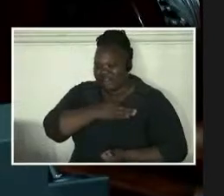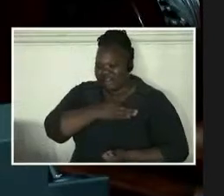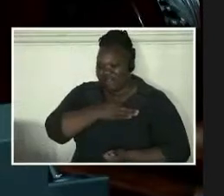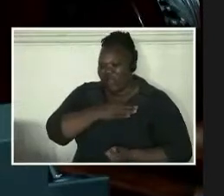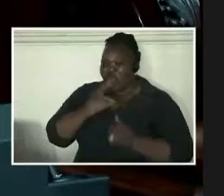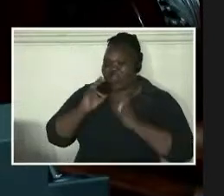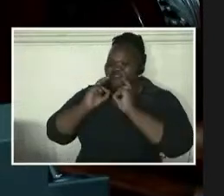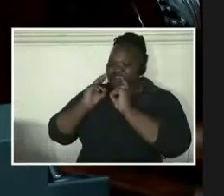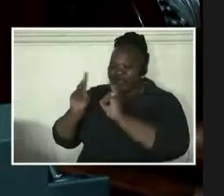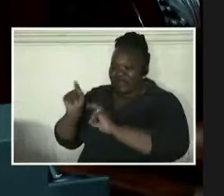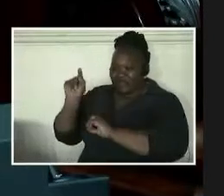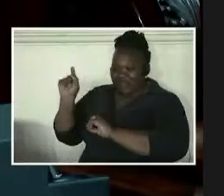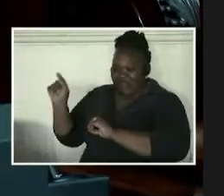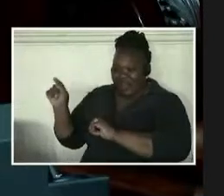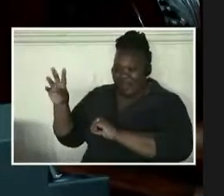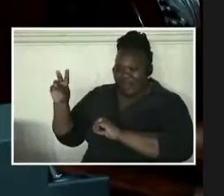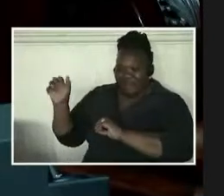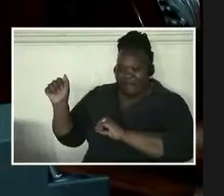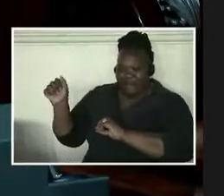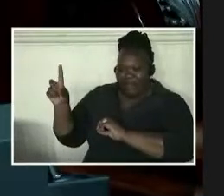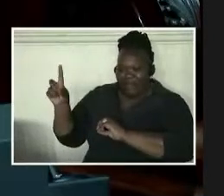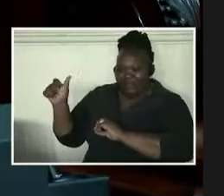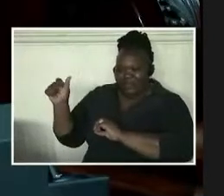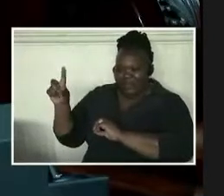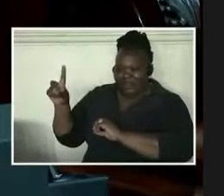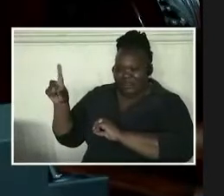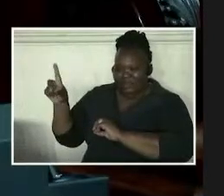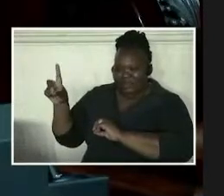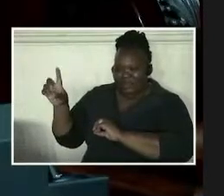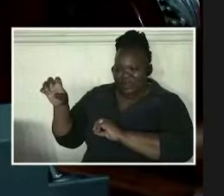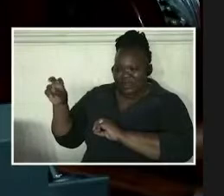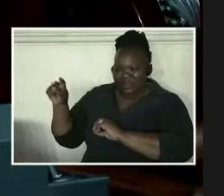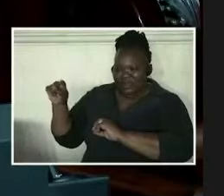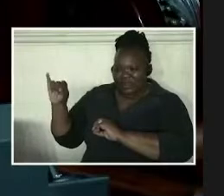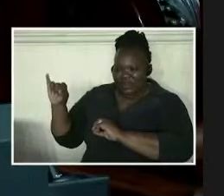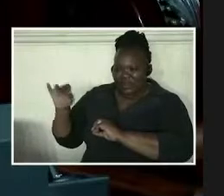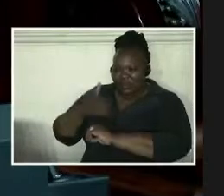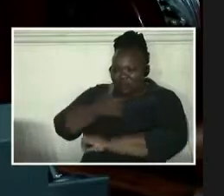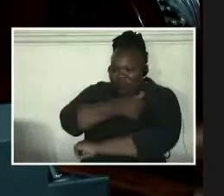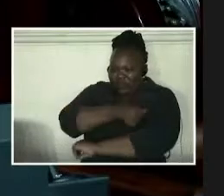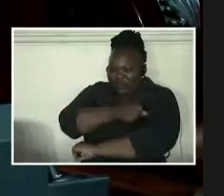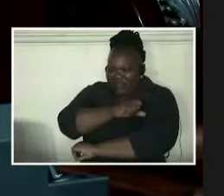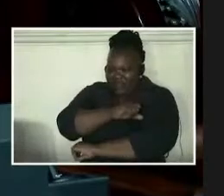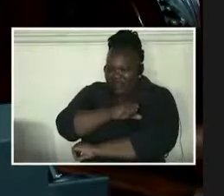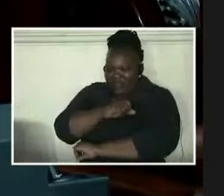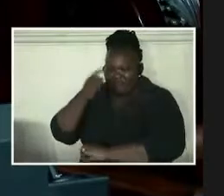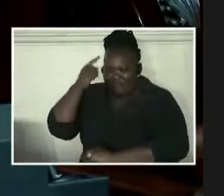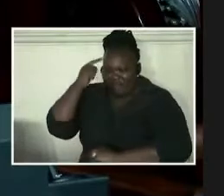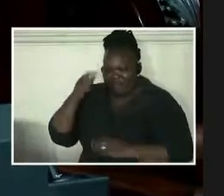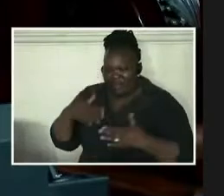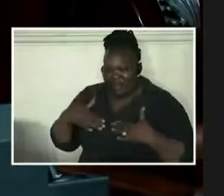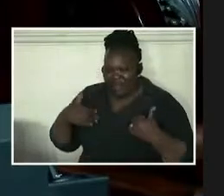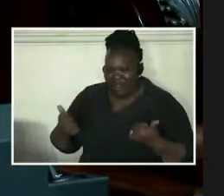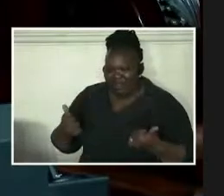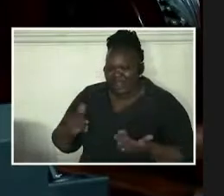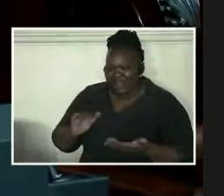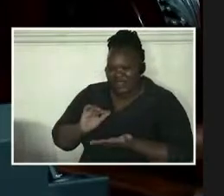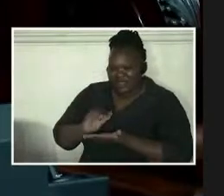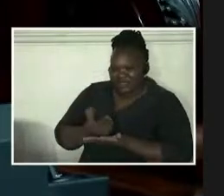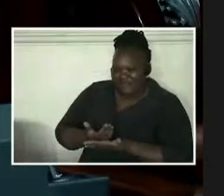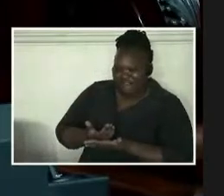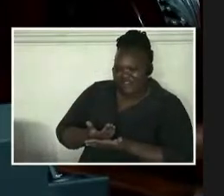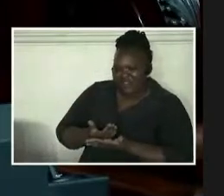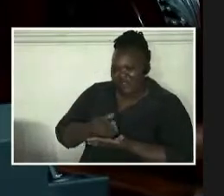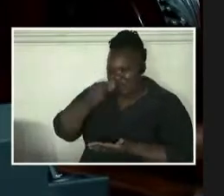dad in hospital speaks volumes on the neglect of mental health safety of the nursing staff after